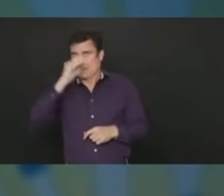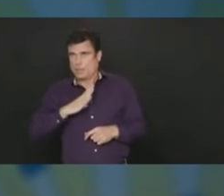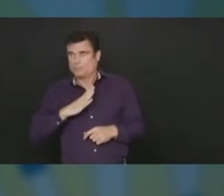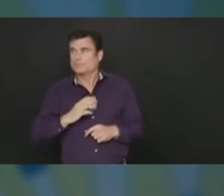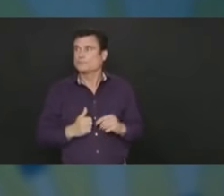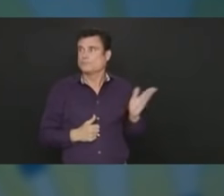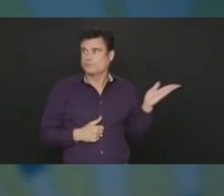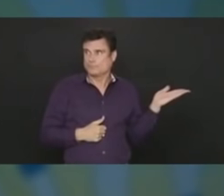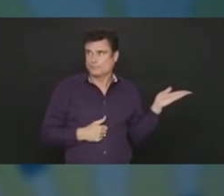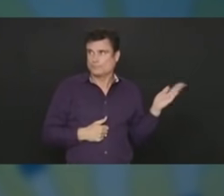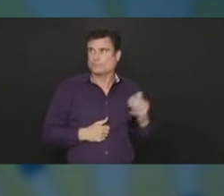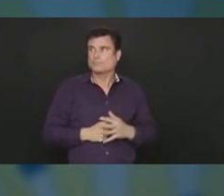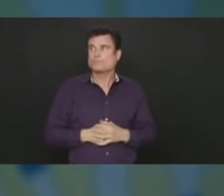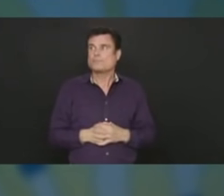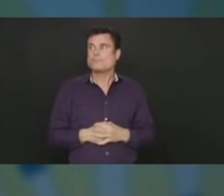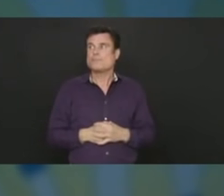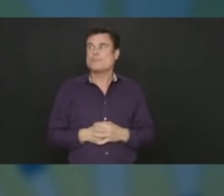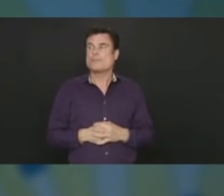At the top right,